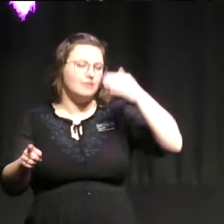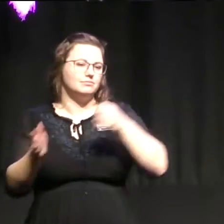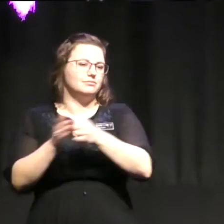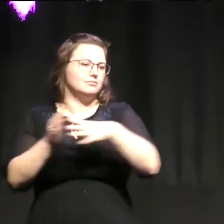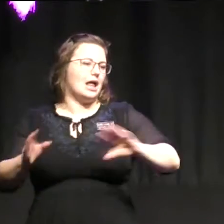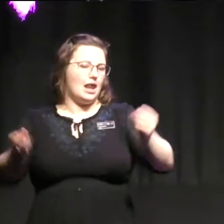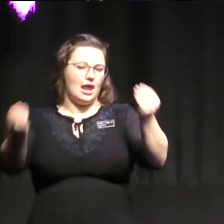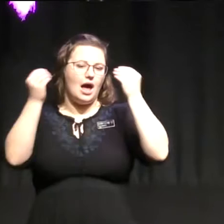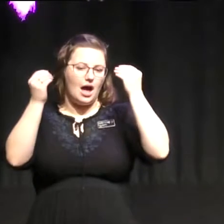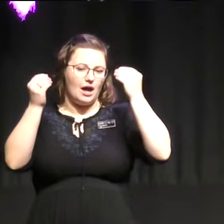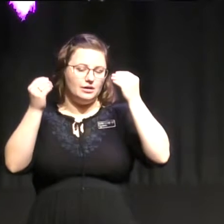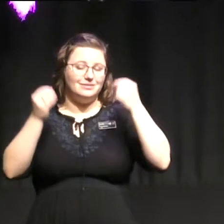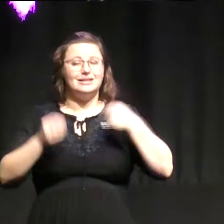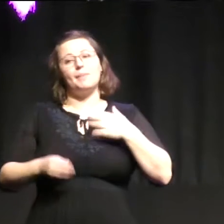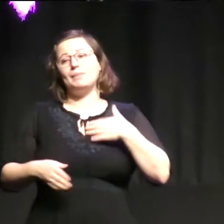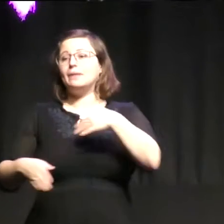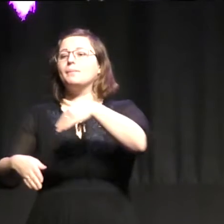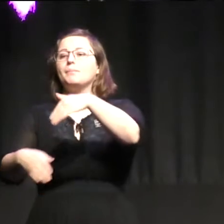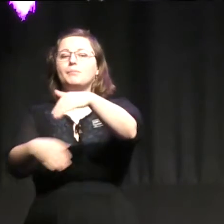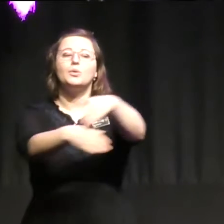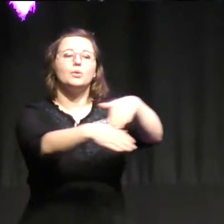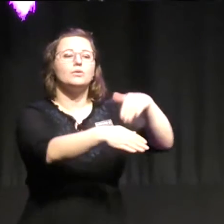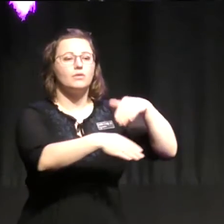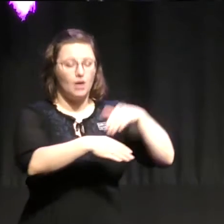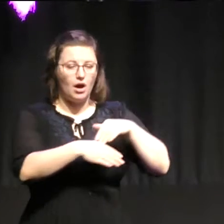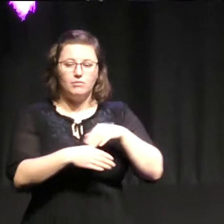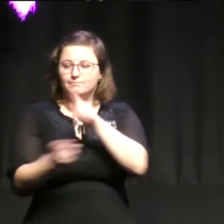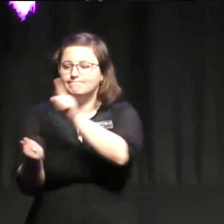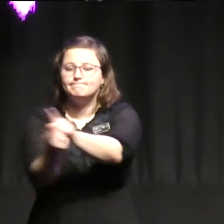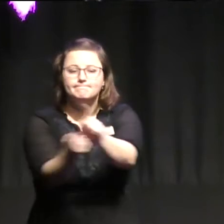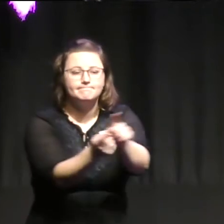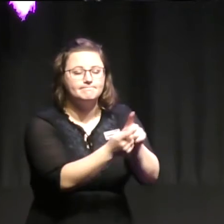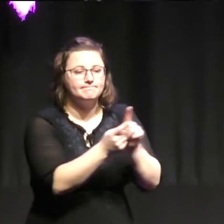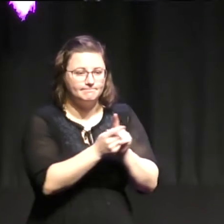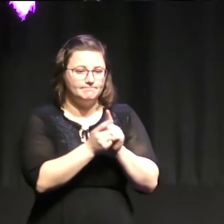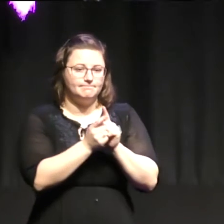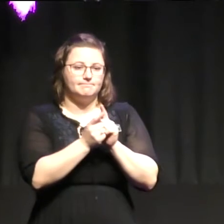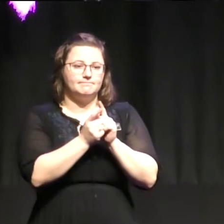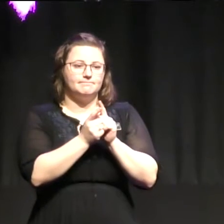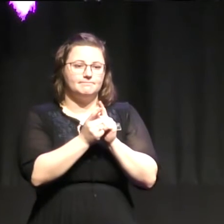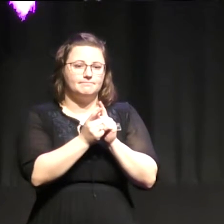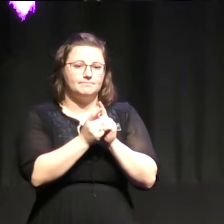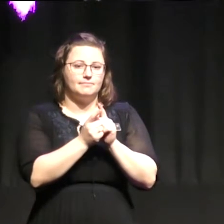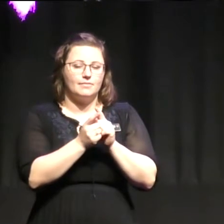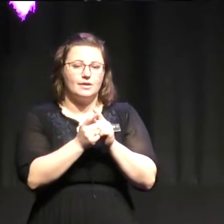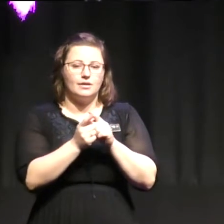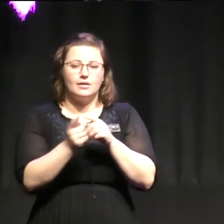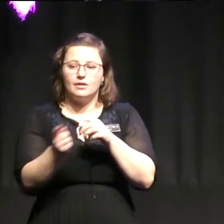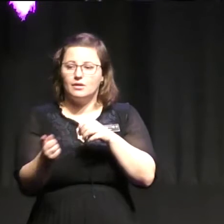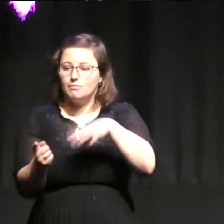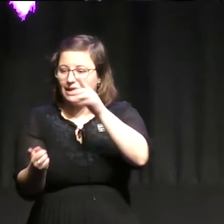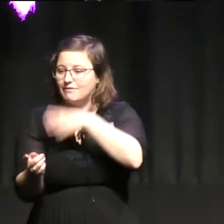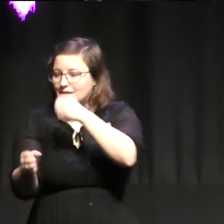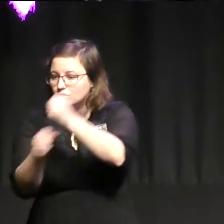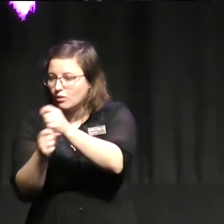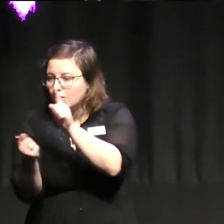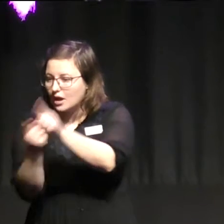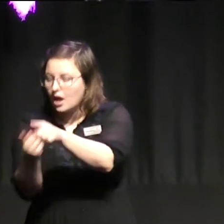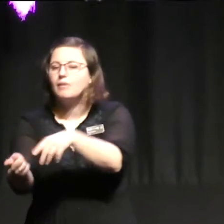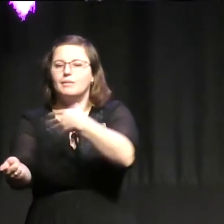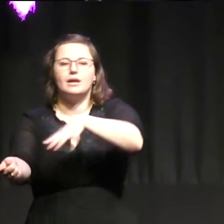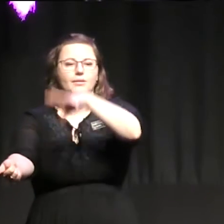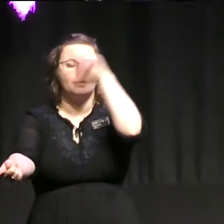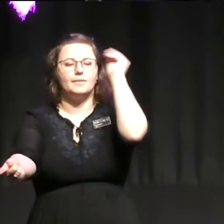And I think that's the message I would bring from our members, that, the more we work, the more we